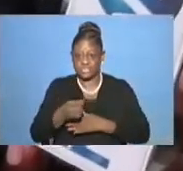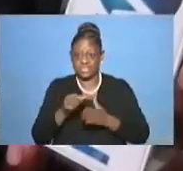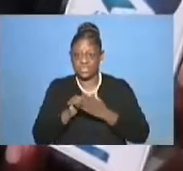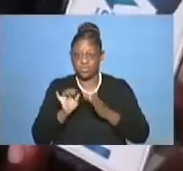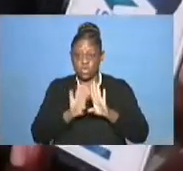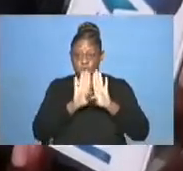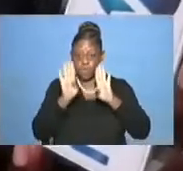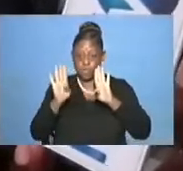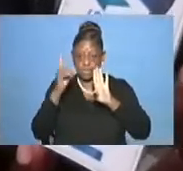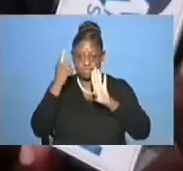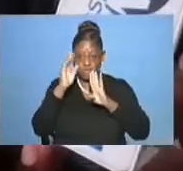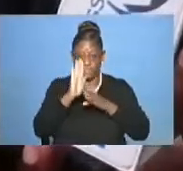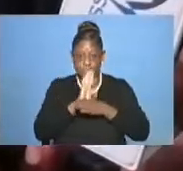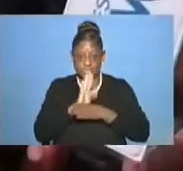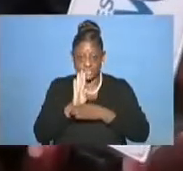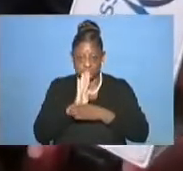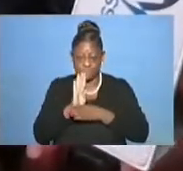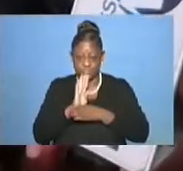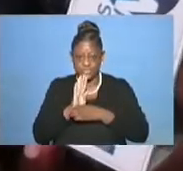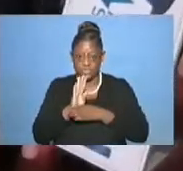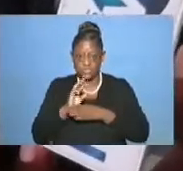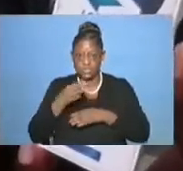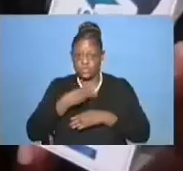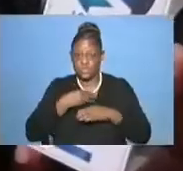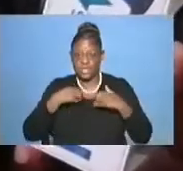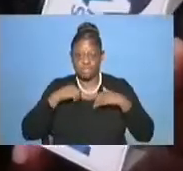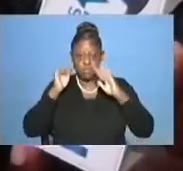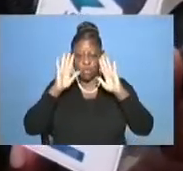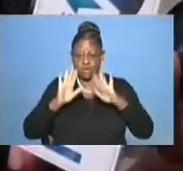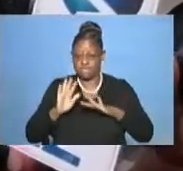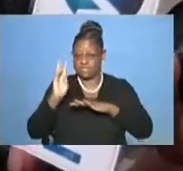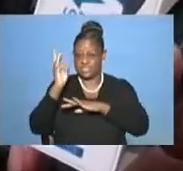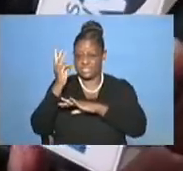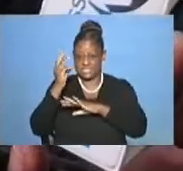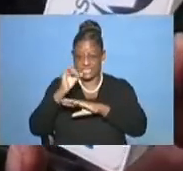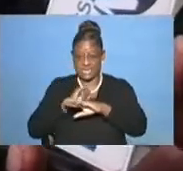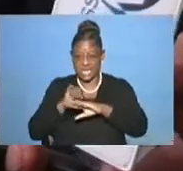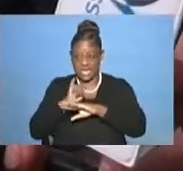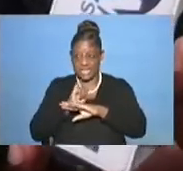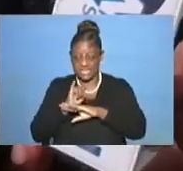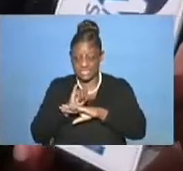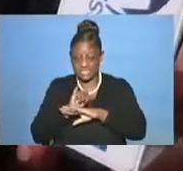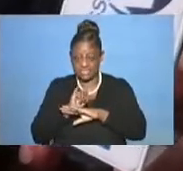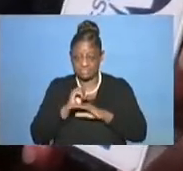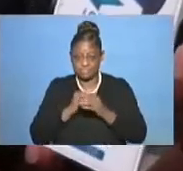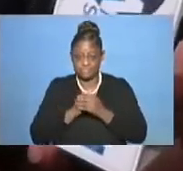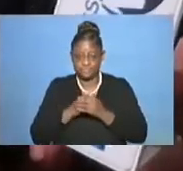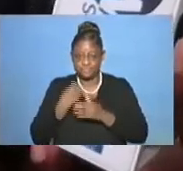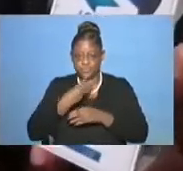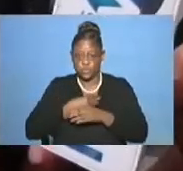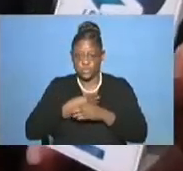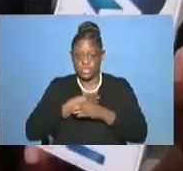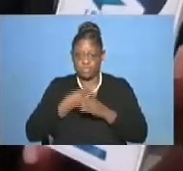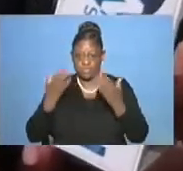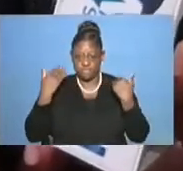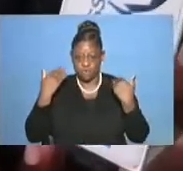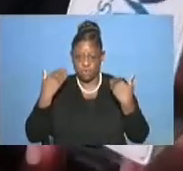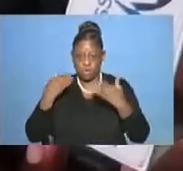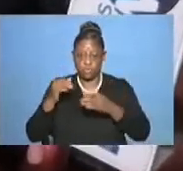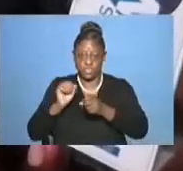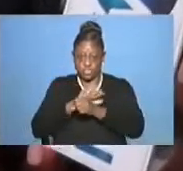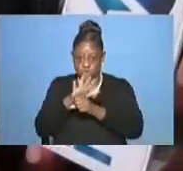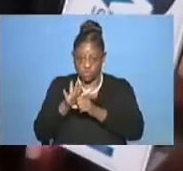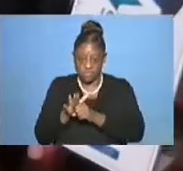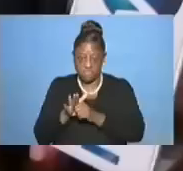for business. We have 16 magnificent island destinations. We have been locked down in COVID. We've had